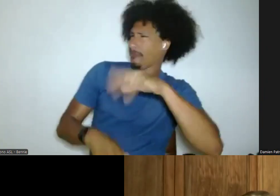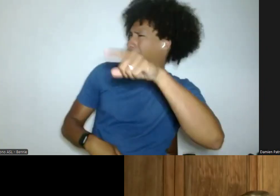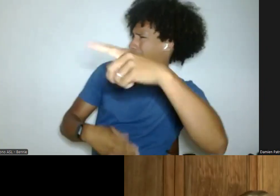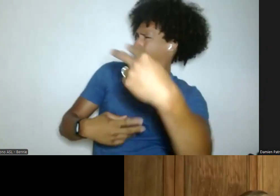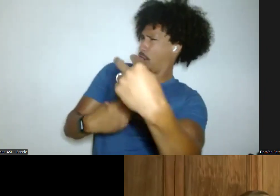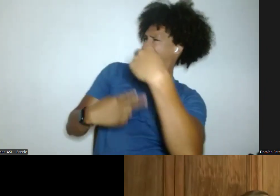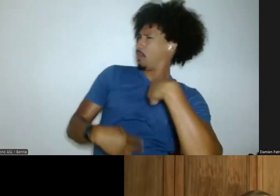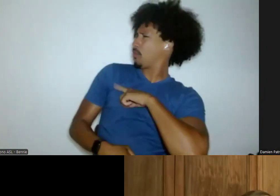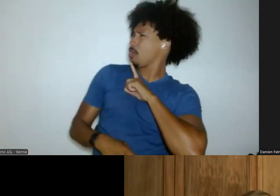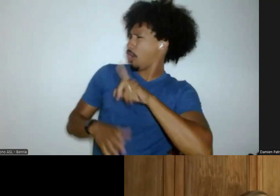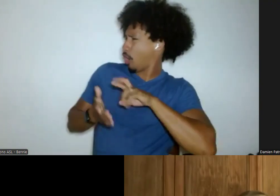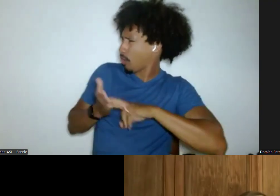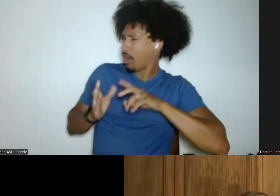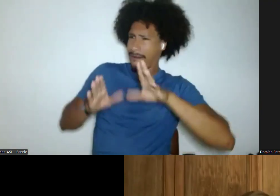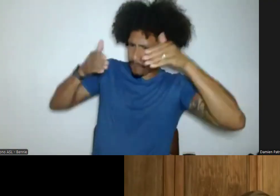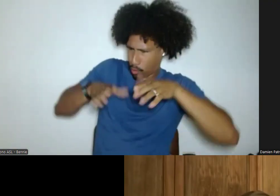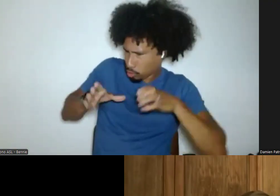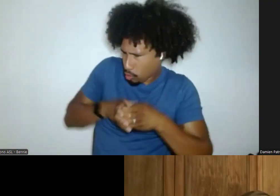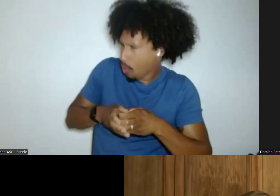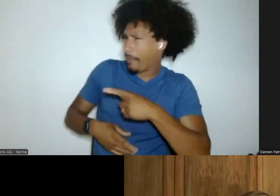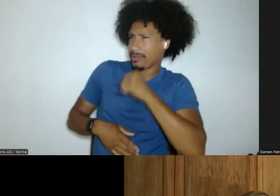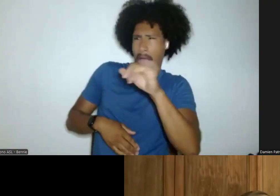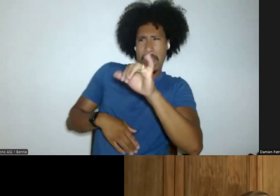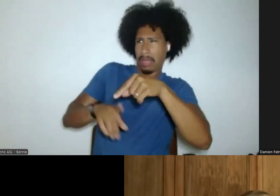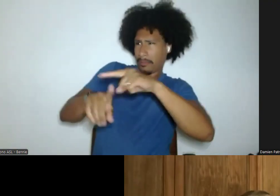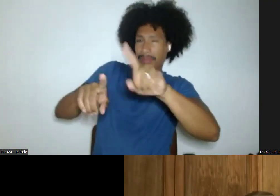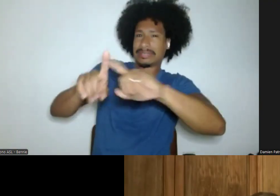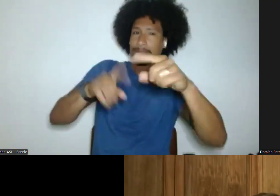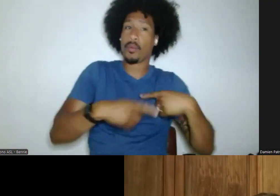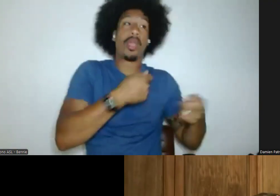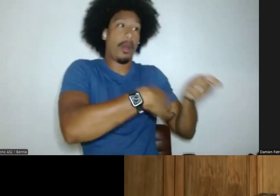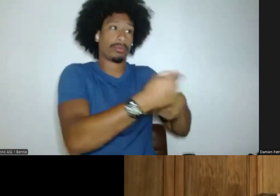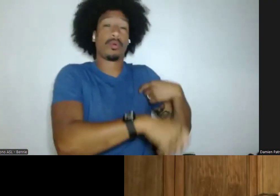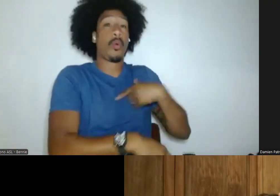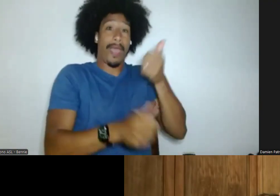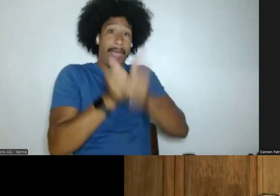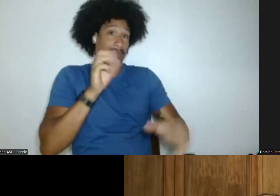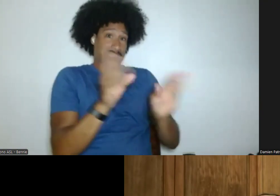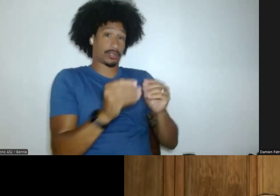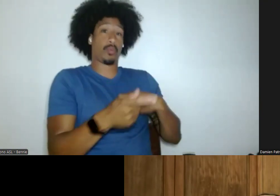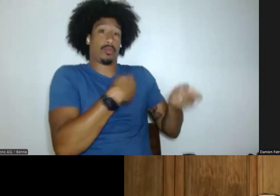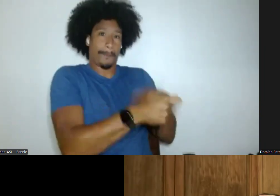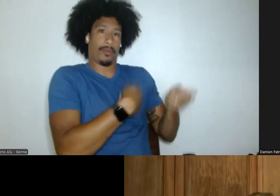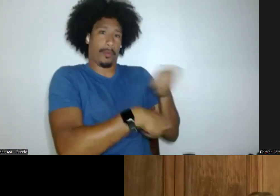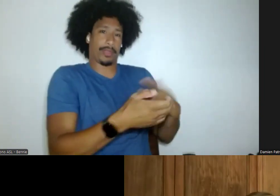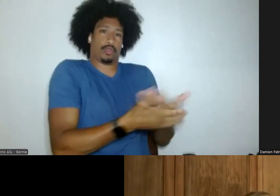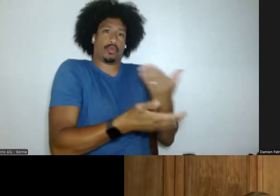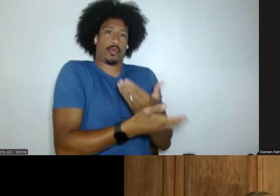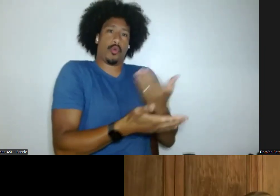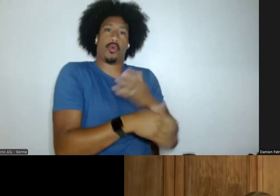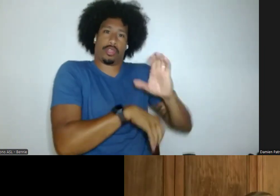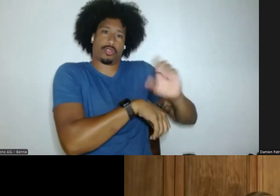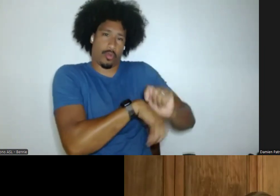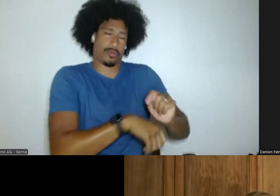consultants who had been to other sessions, because it's not like the same group of people each time. We recruit fresh for each session. And but we had some of